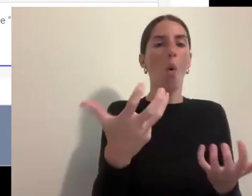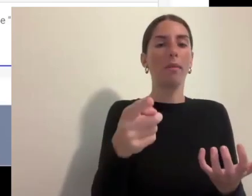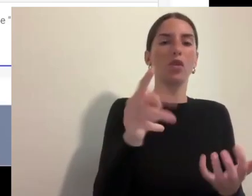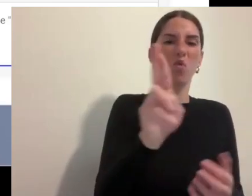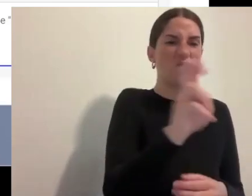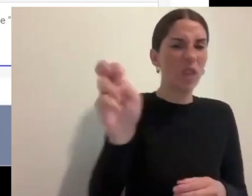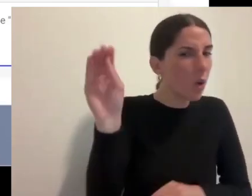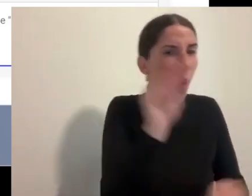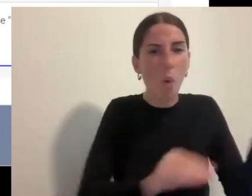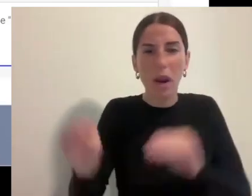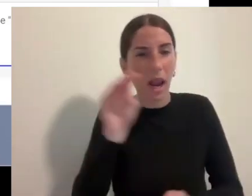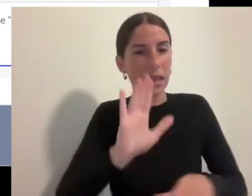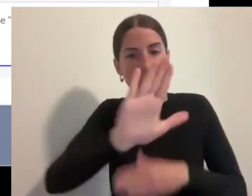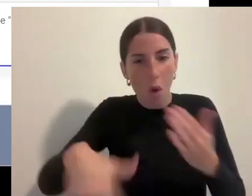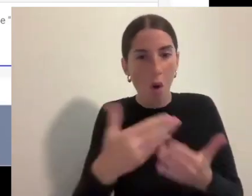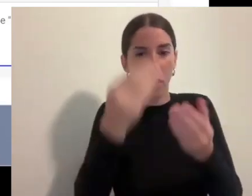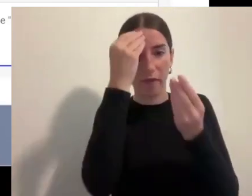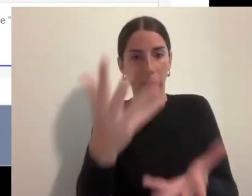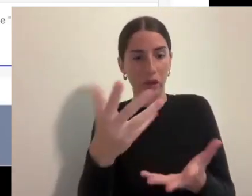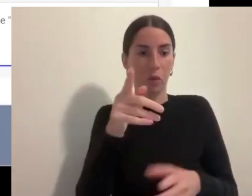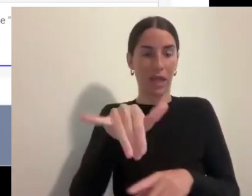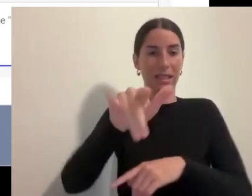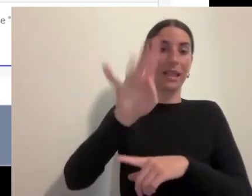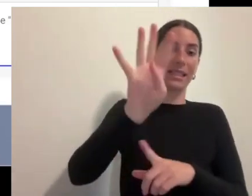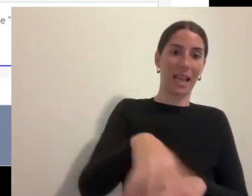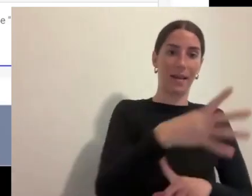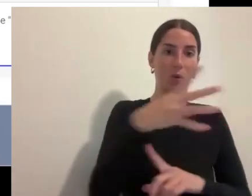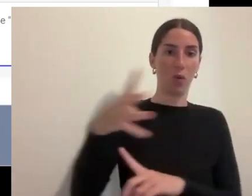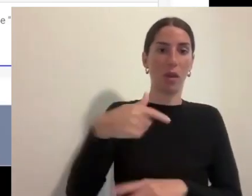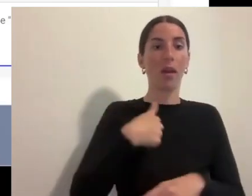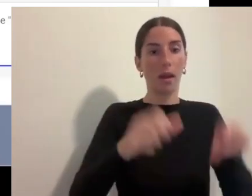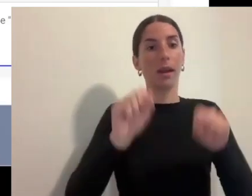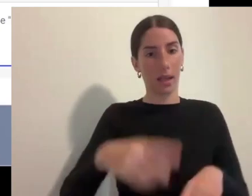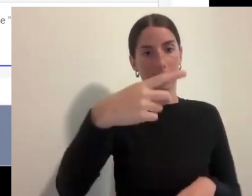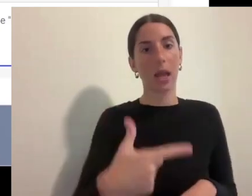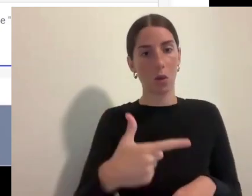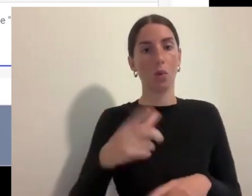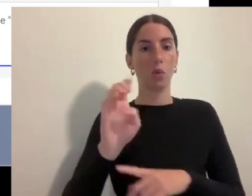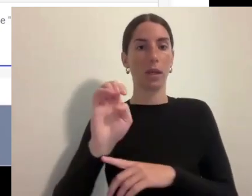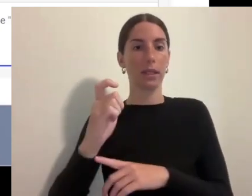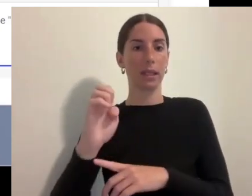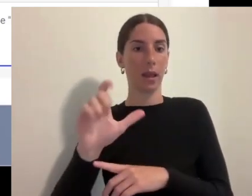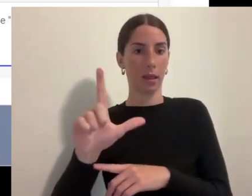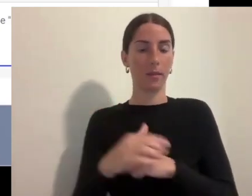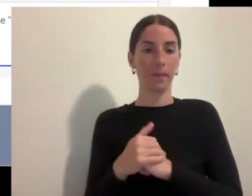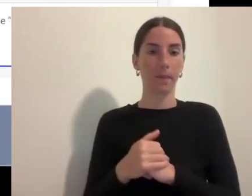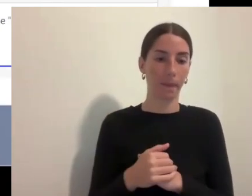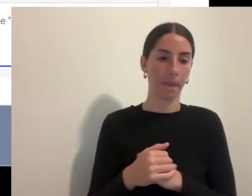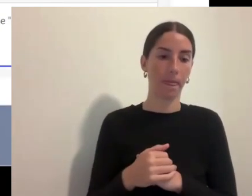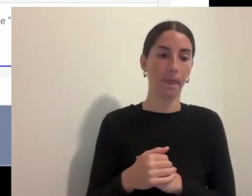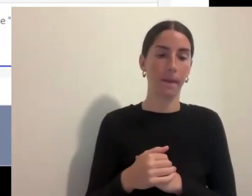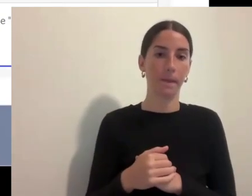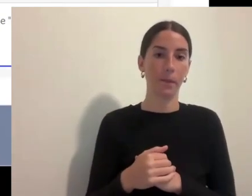information in a table, and here is the table, and I can download it to Excel, right?